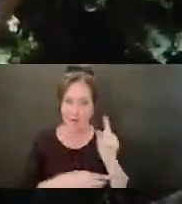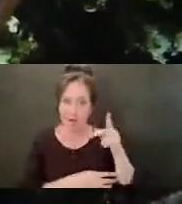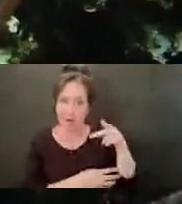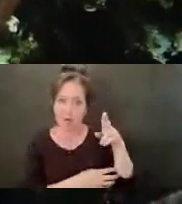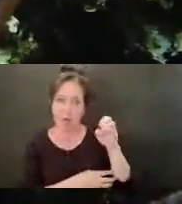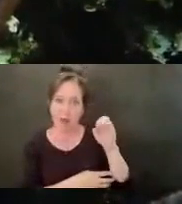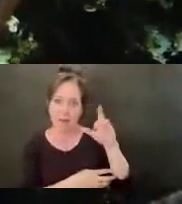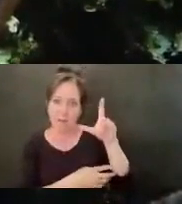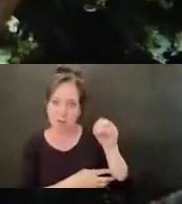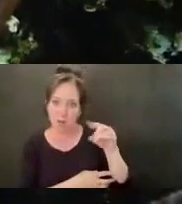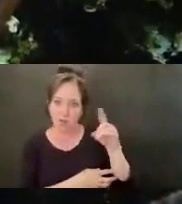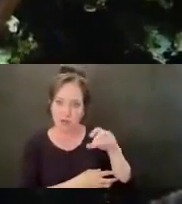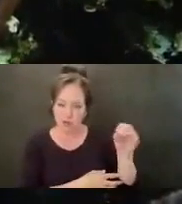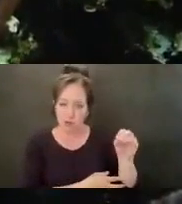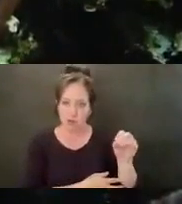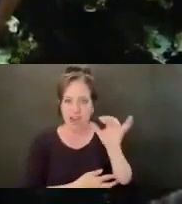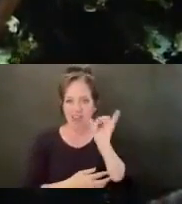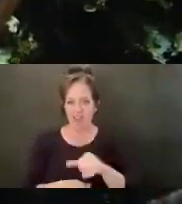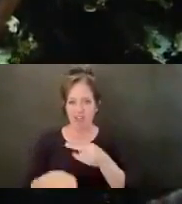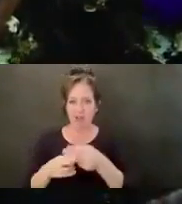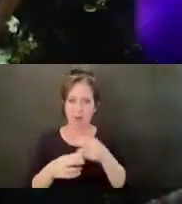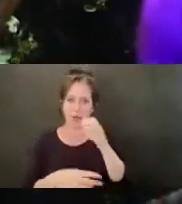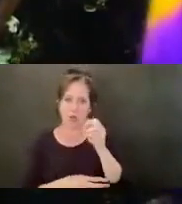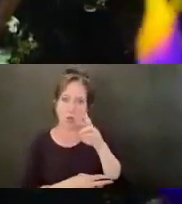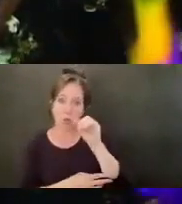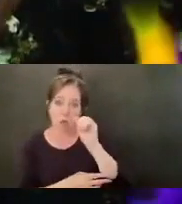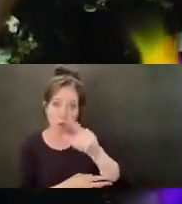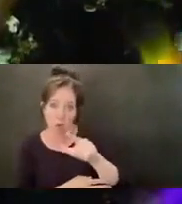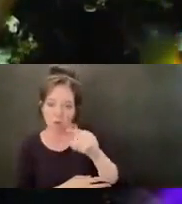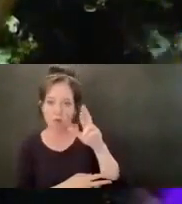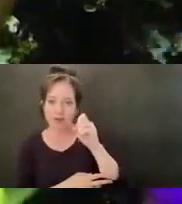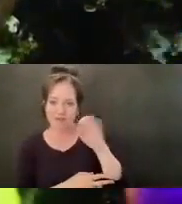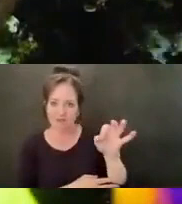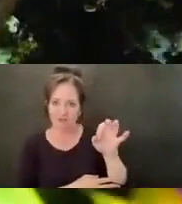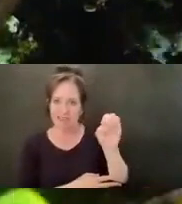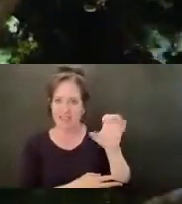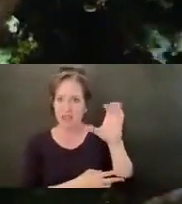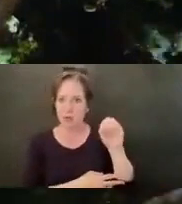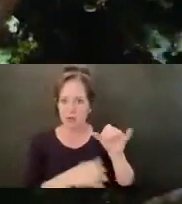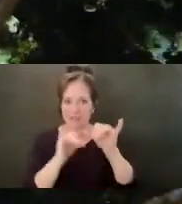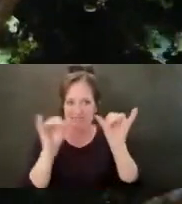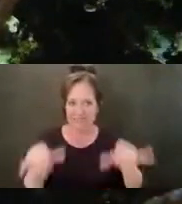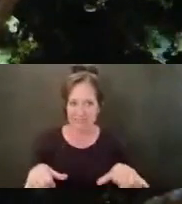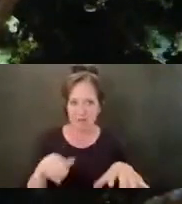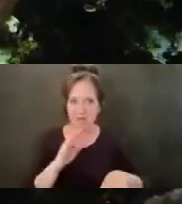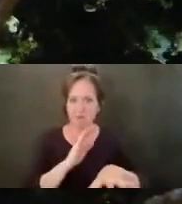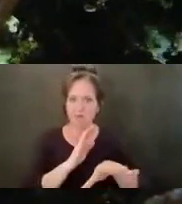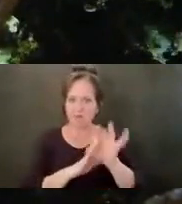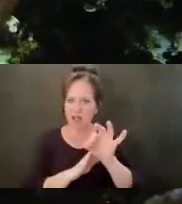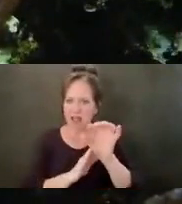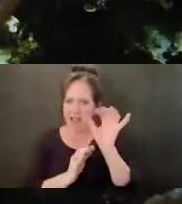Here's a coral reef ecosystem just like ones found in the Gulf of Mexico.